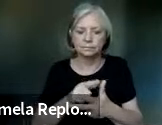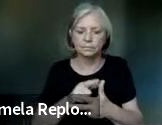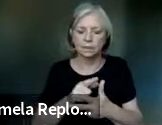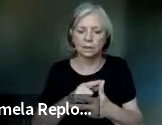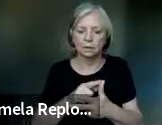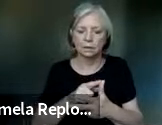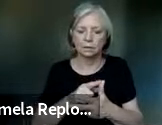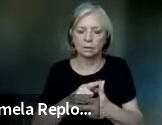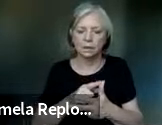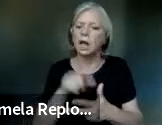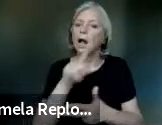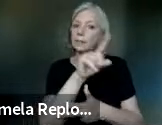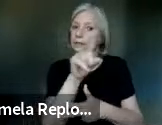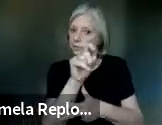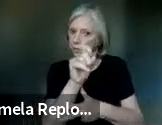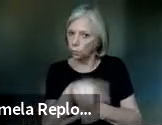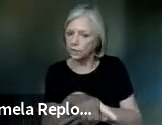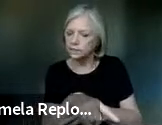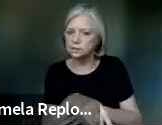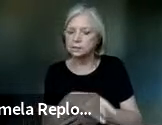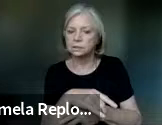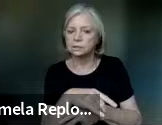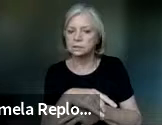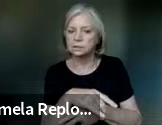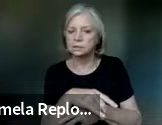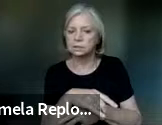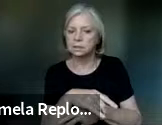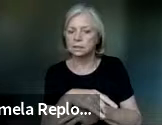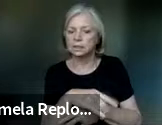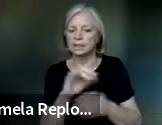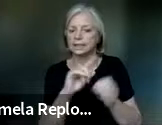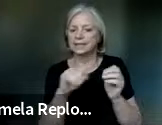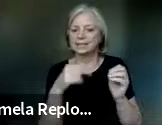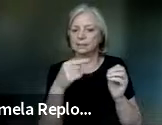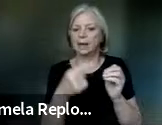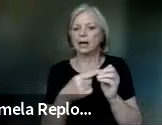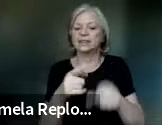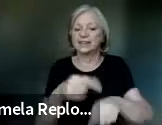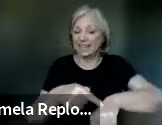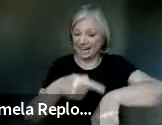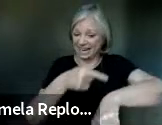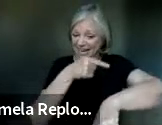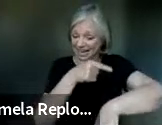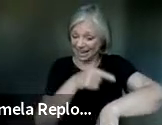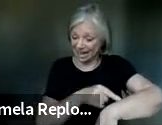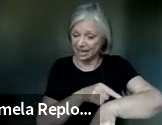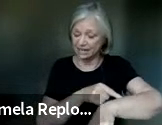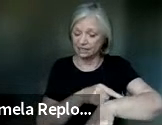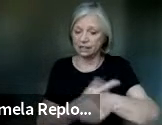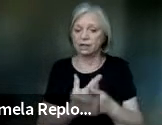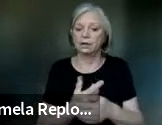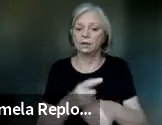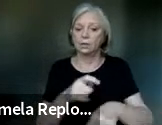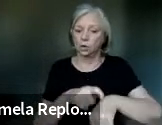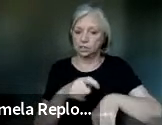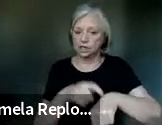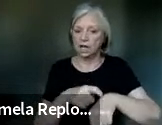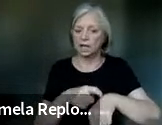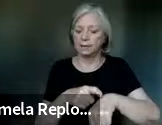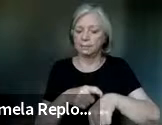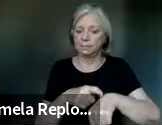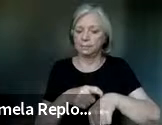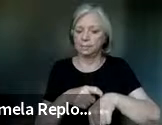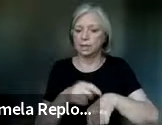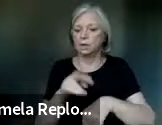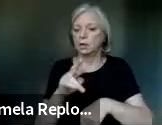There is a question here, and I don't know if anyone has the answer. This is about the duration of time that records need to be held on to. And it says if